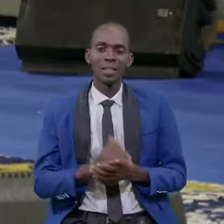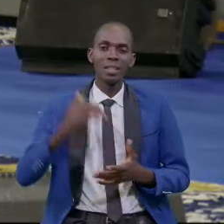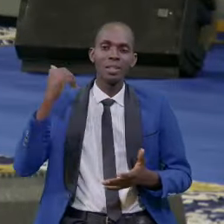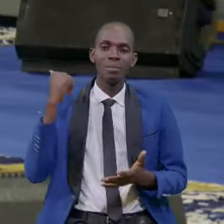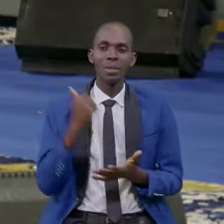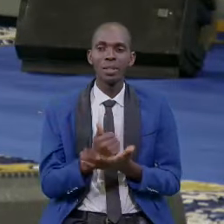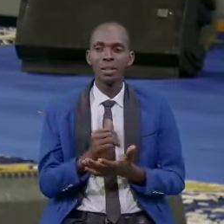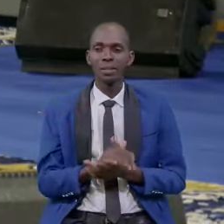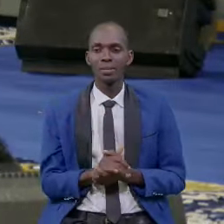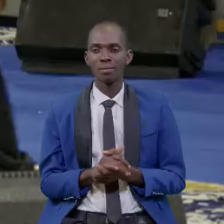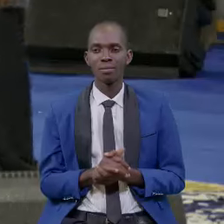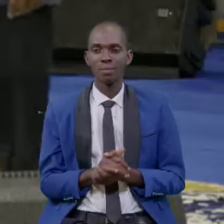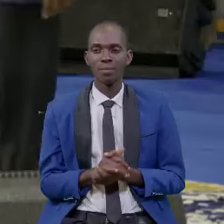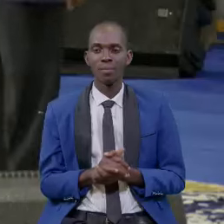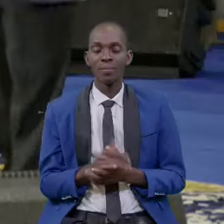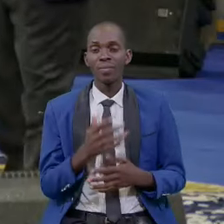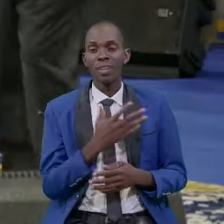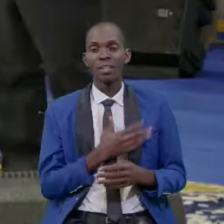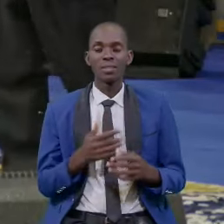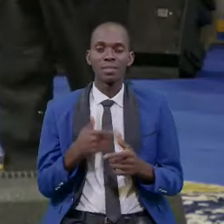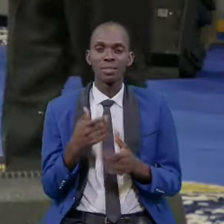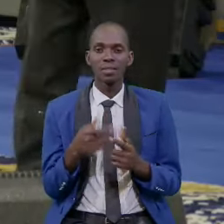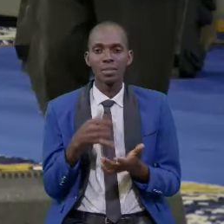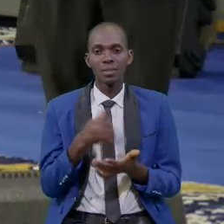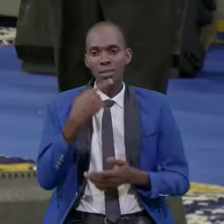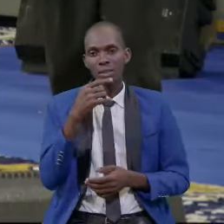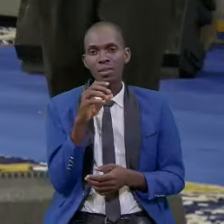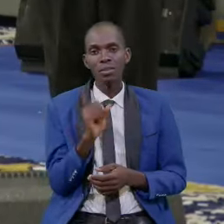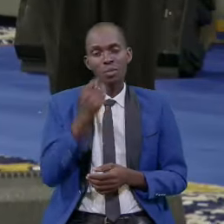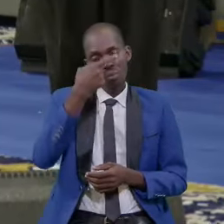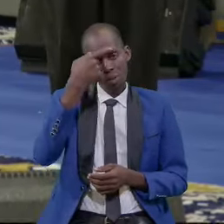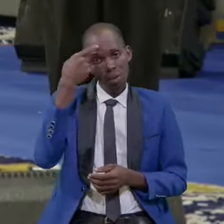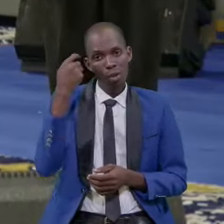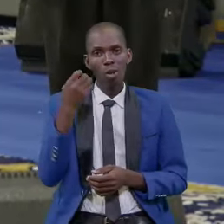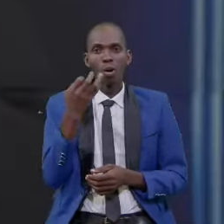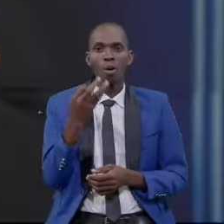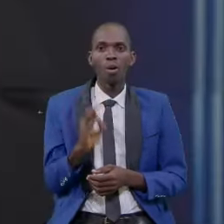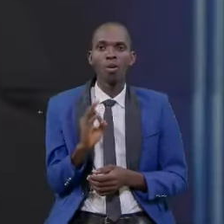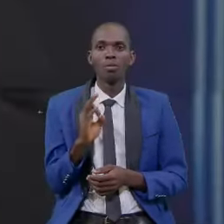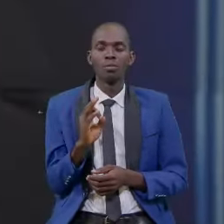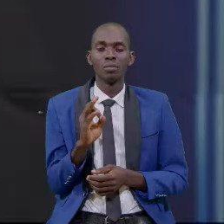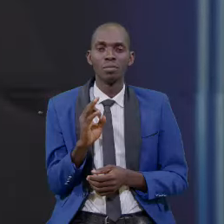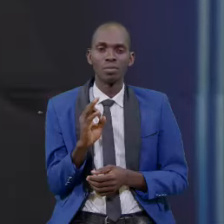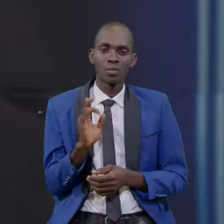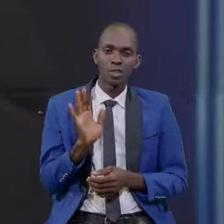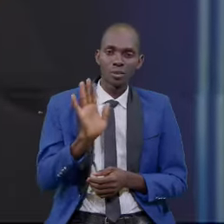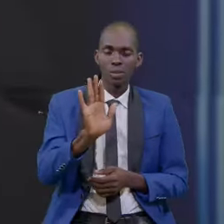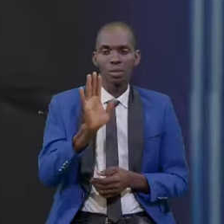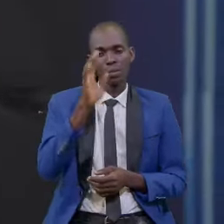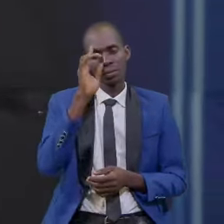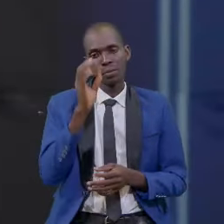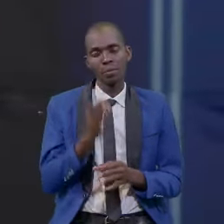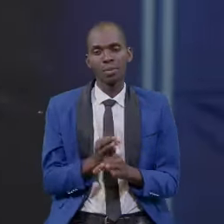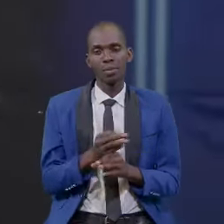Amen. And then it says, because of thy faith.